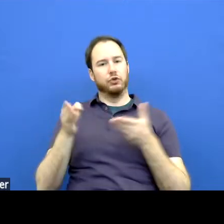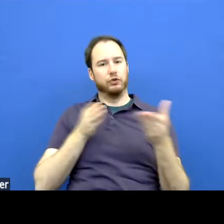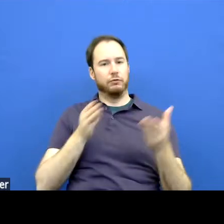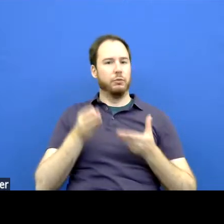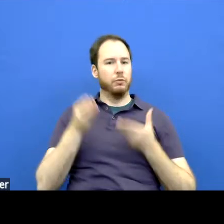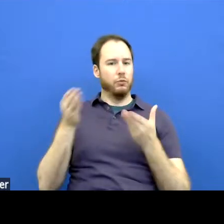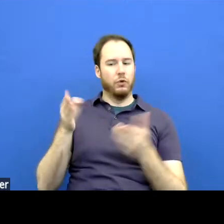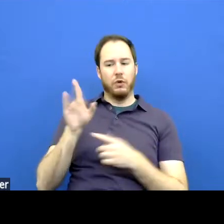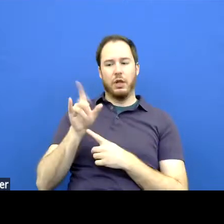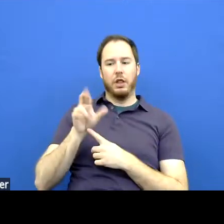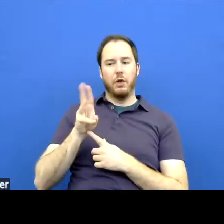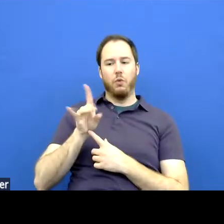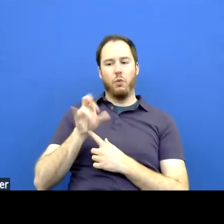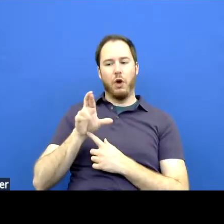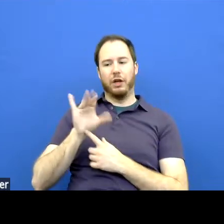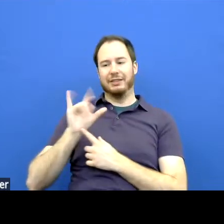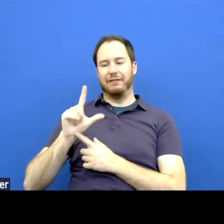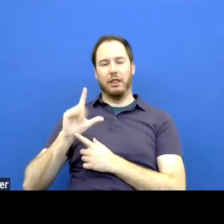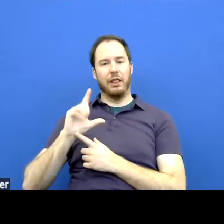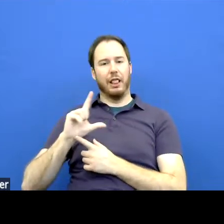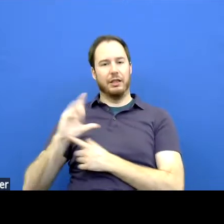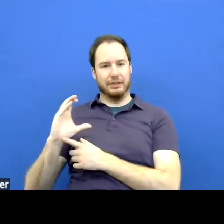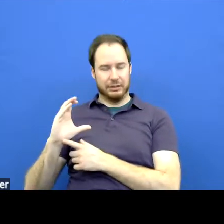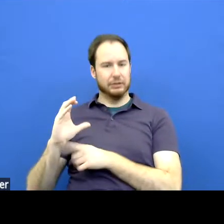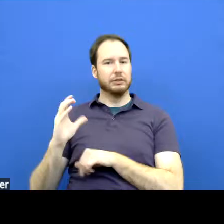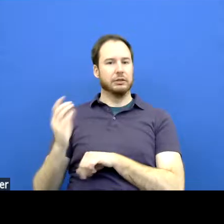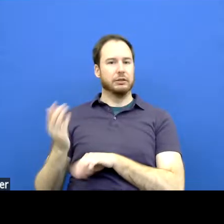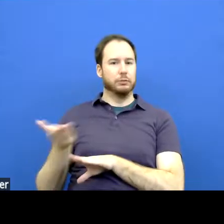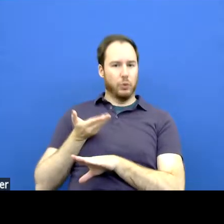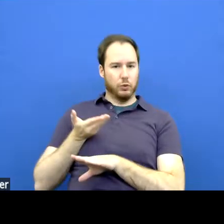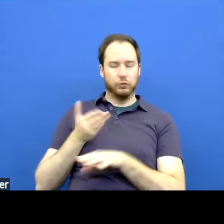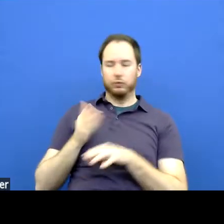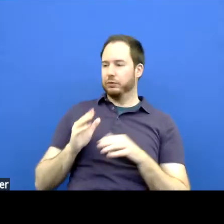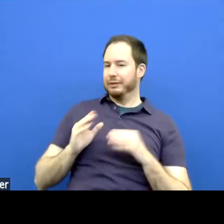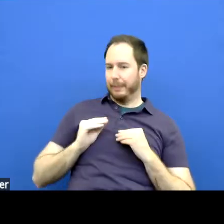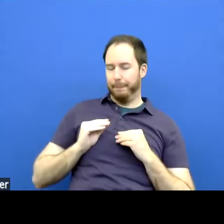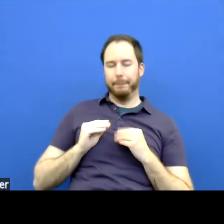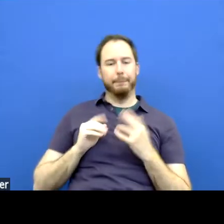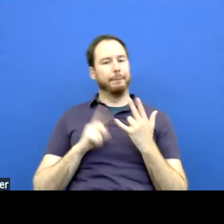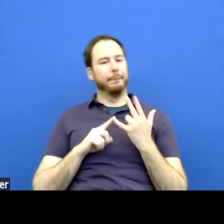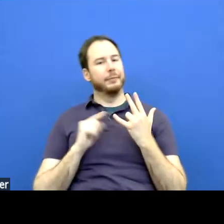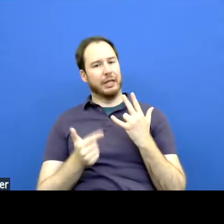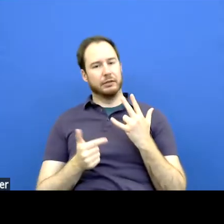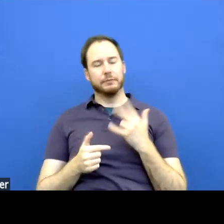from Clearwater Civil LLC. Second. So basically, we